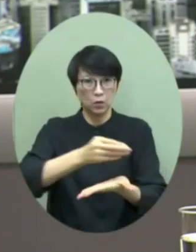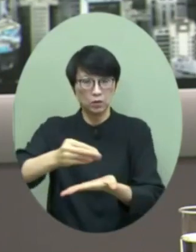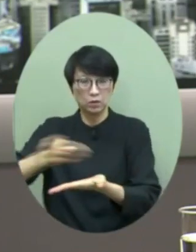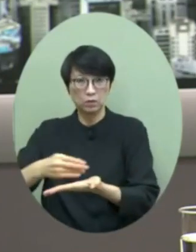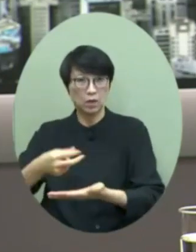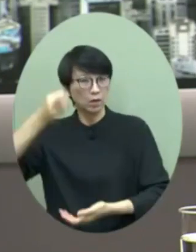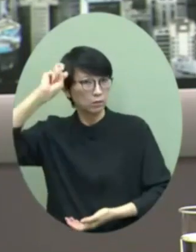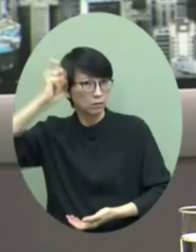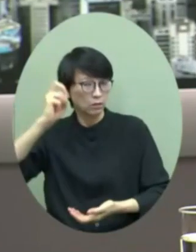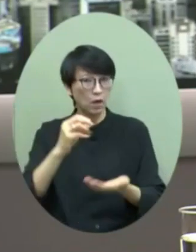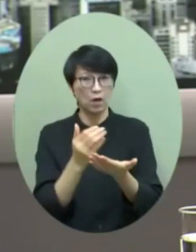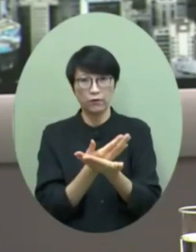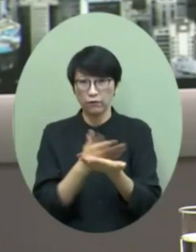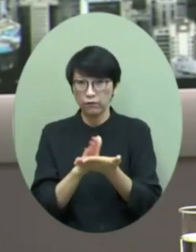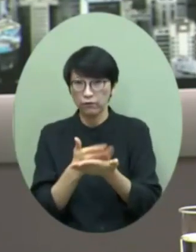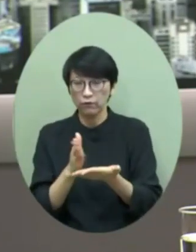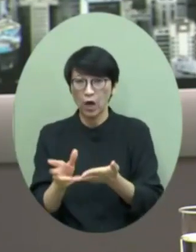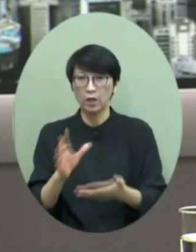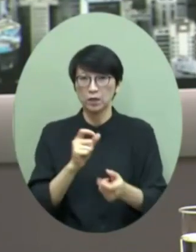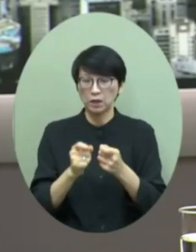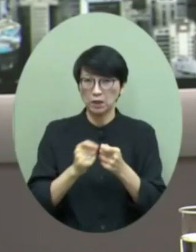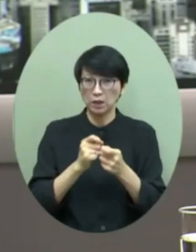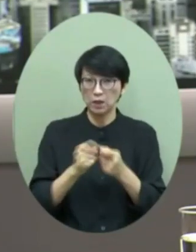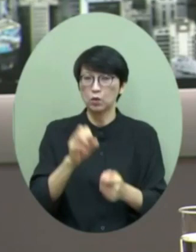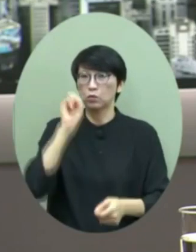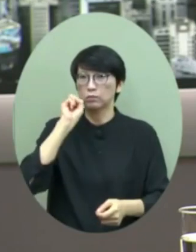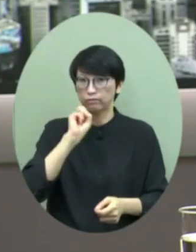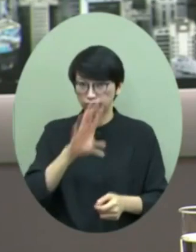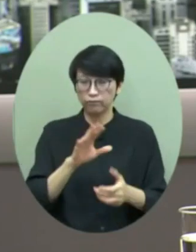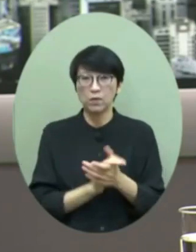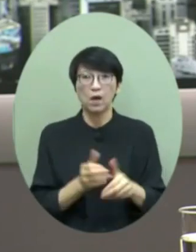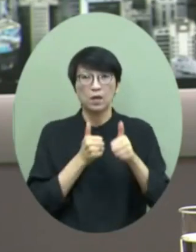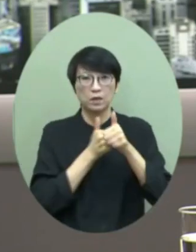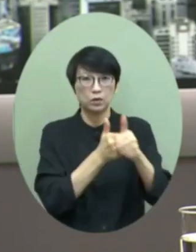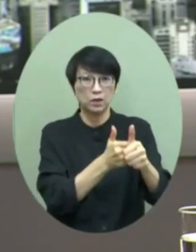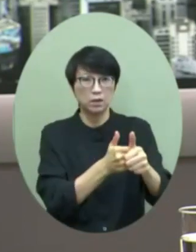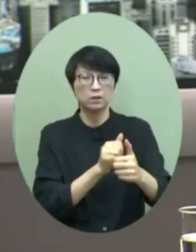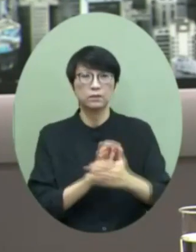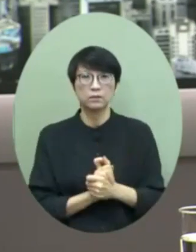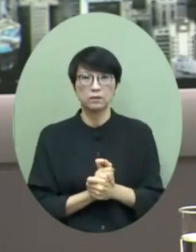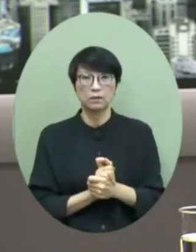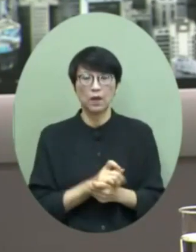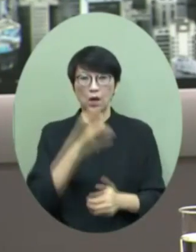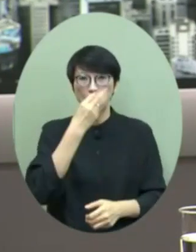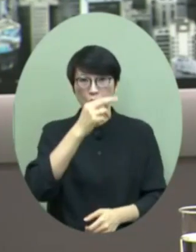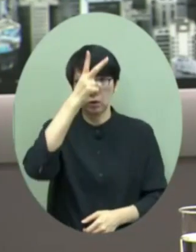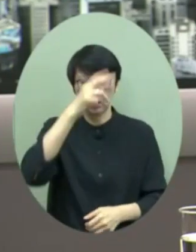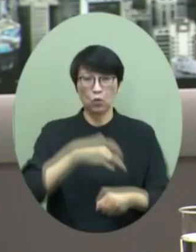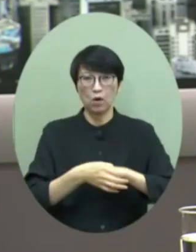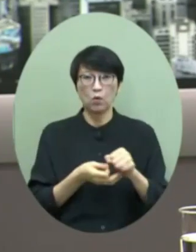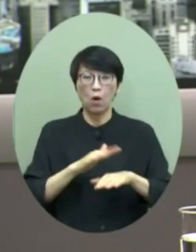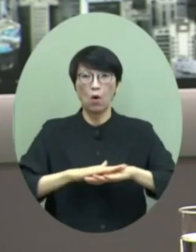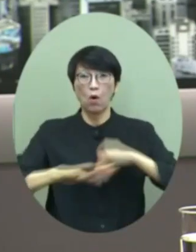guide, coordinate with and provide support to the region in the performance of its duties. And then the office will